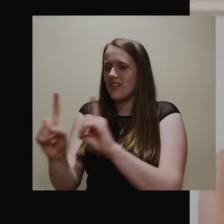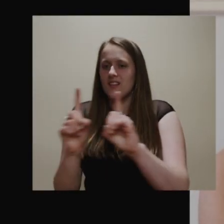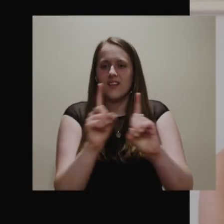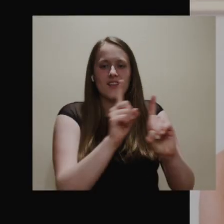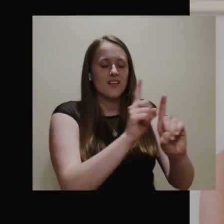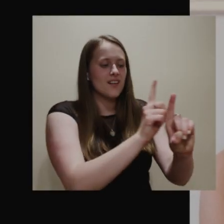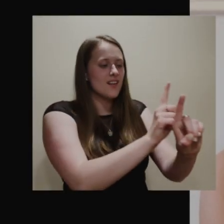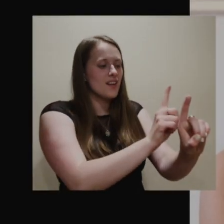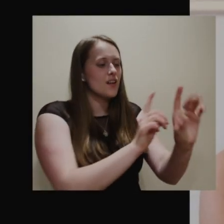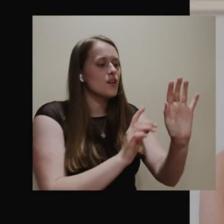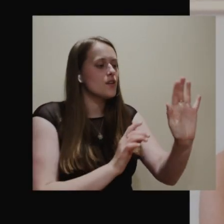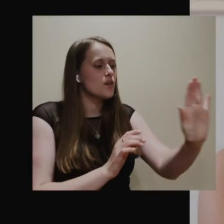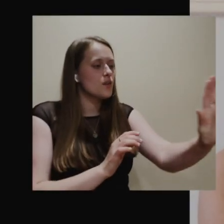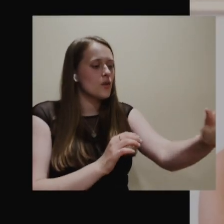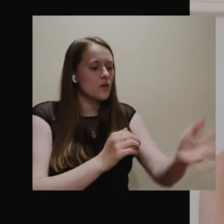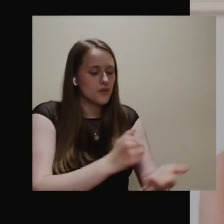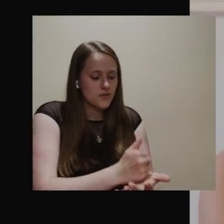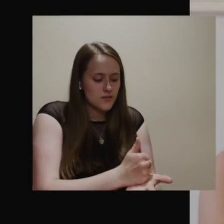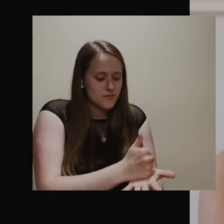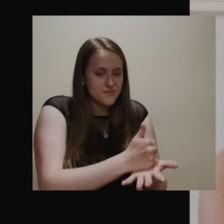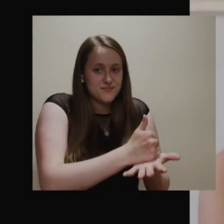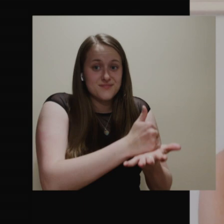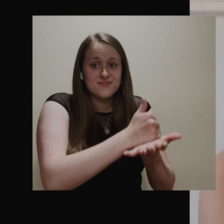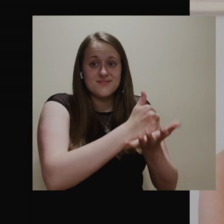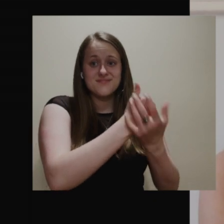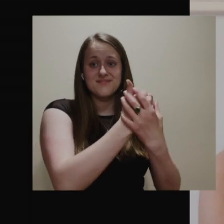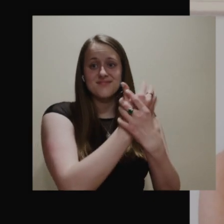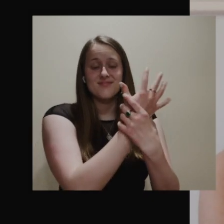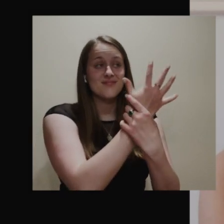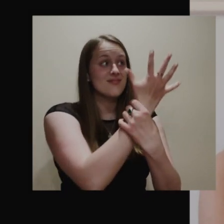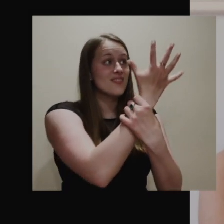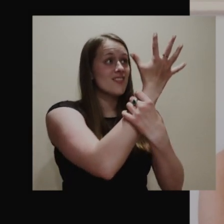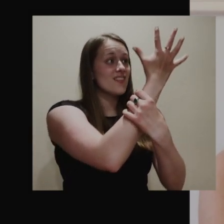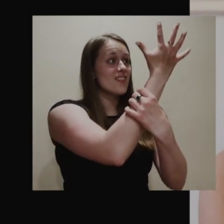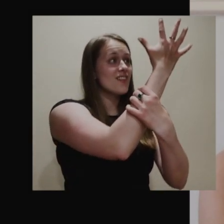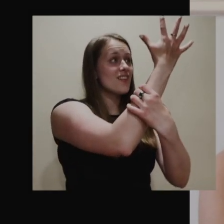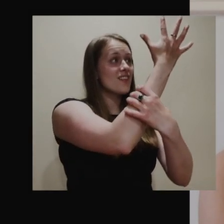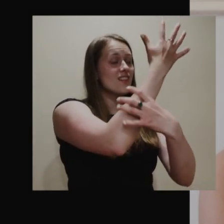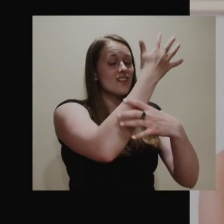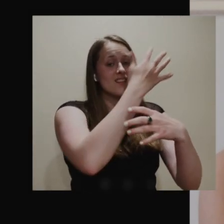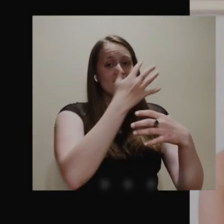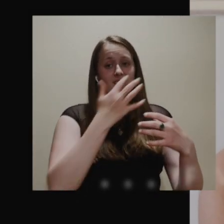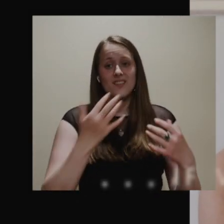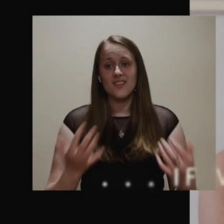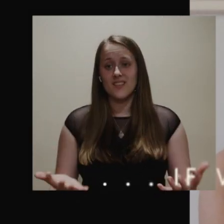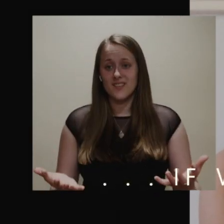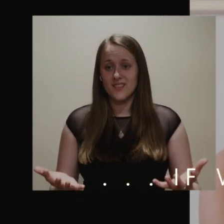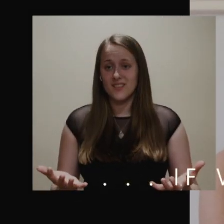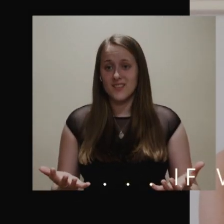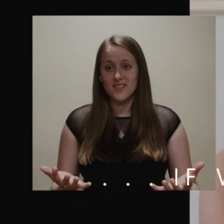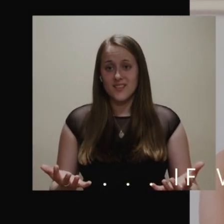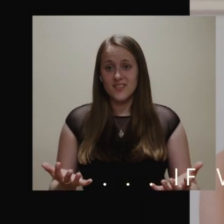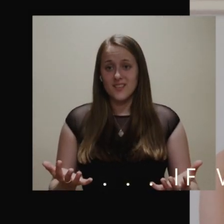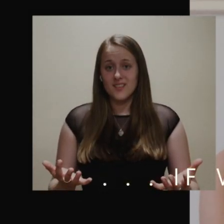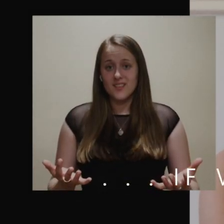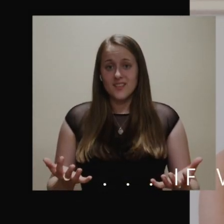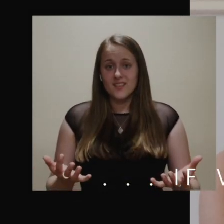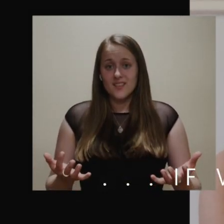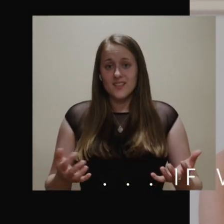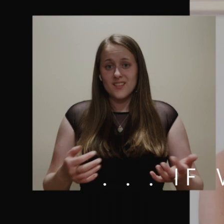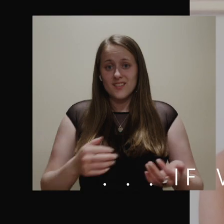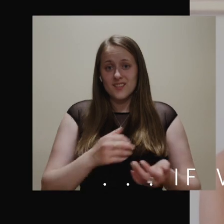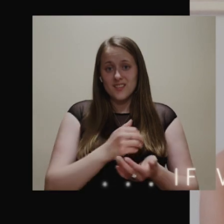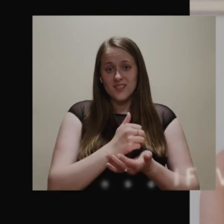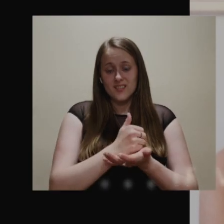led To those who help us most to grow If we let them